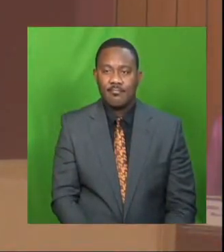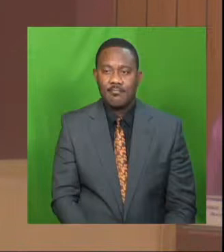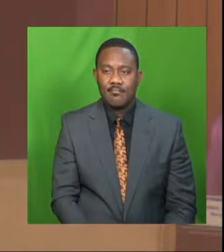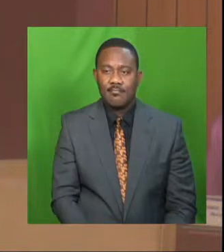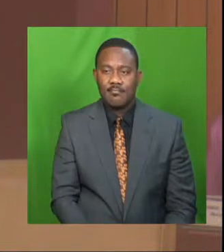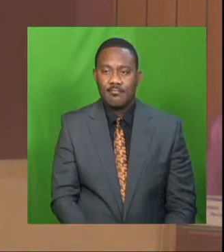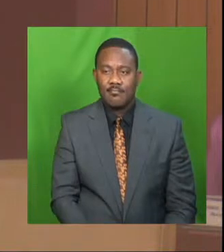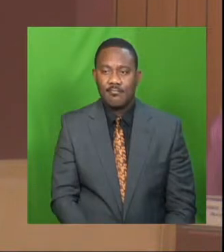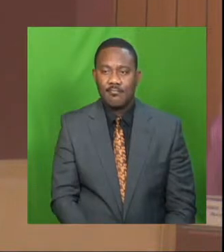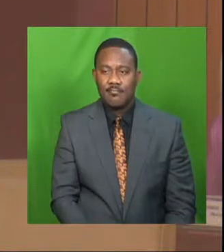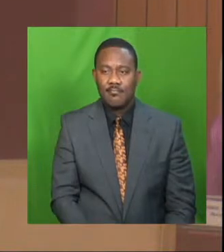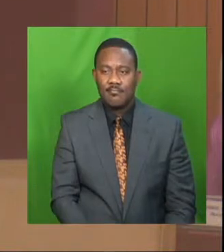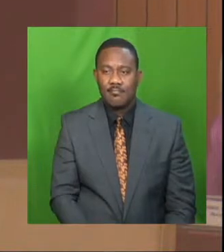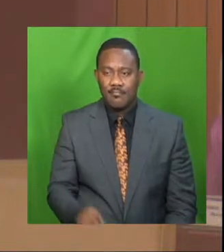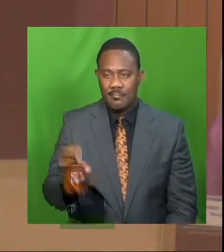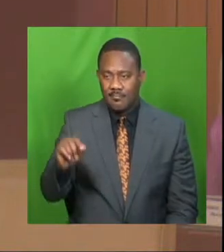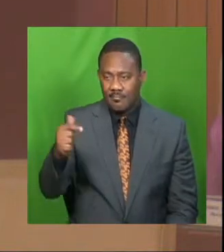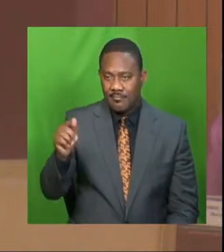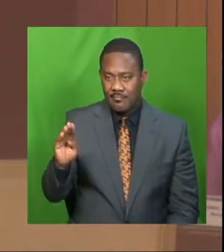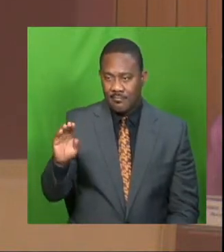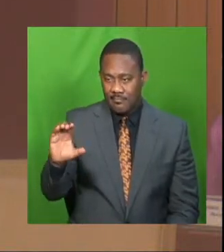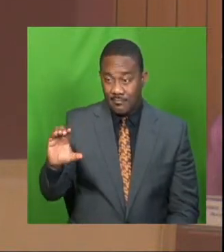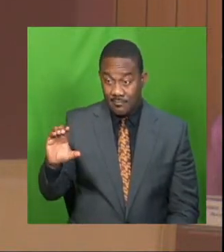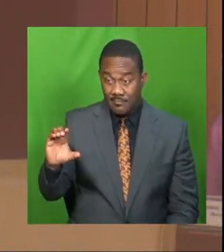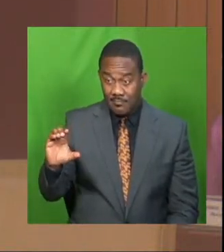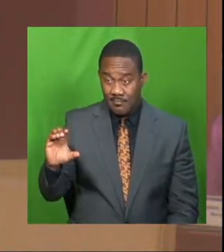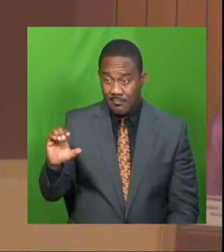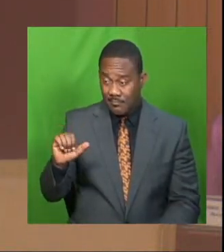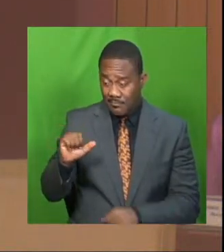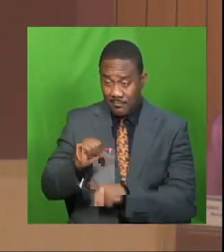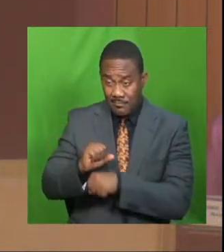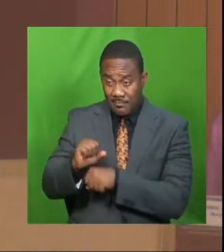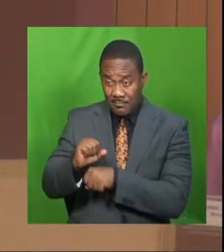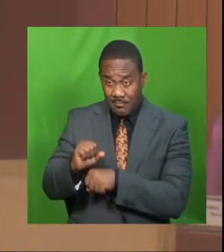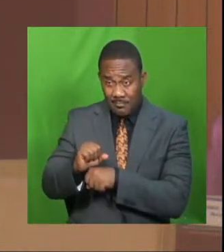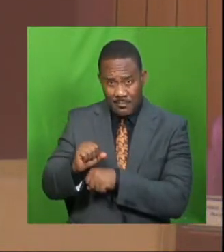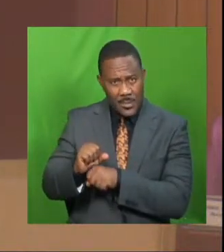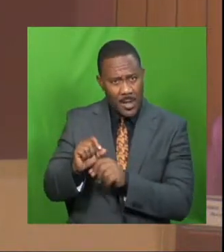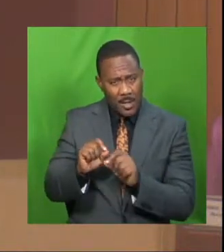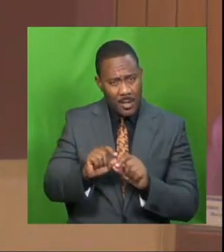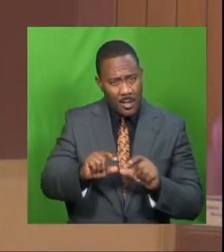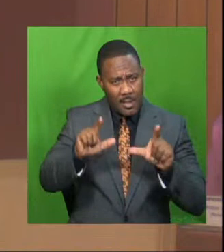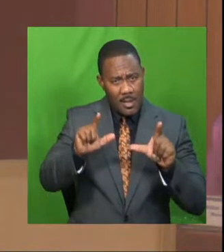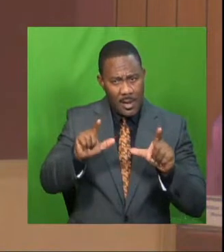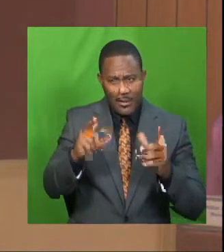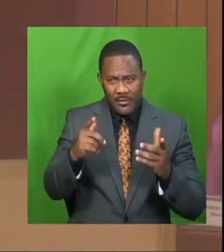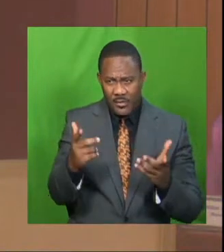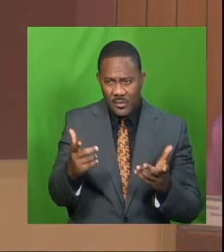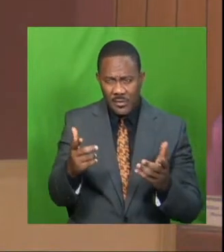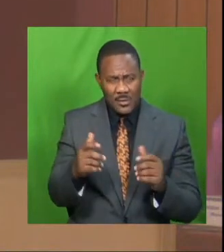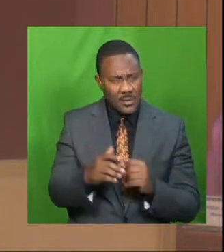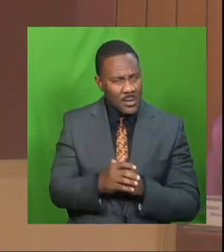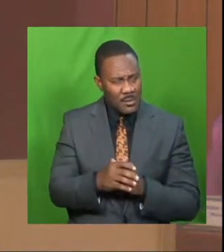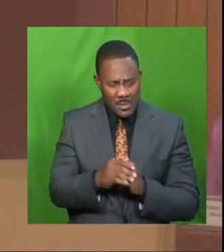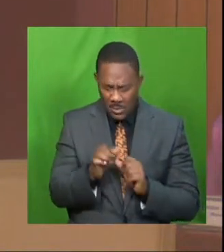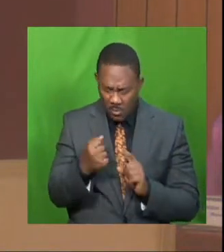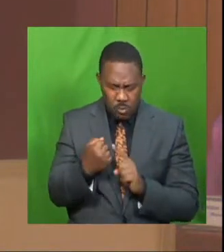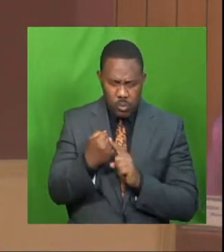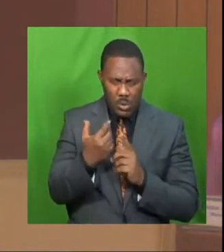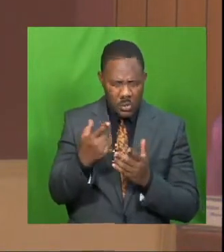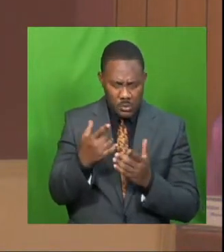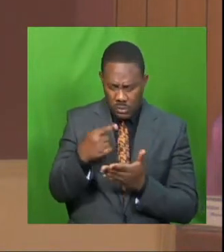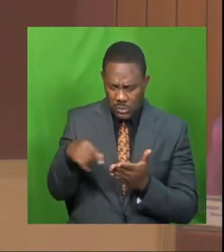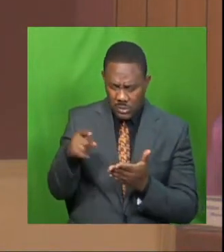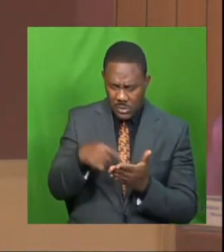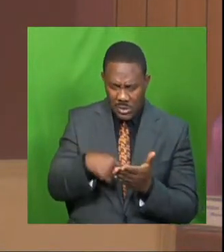the GBC have been operating and then live broadcast, and all of a sudden they have terminated the contract.